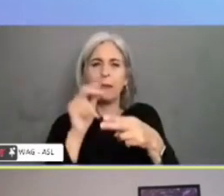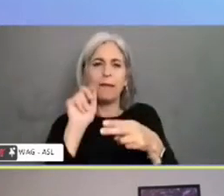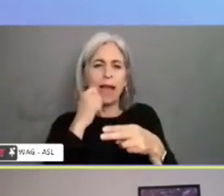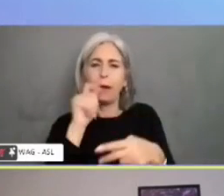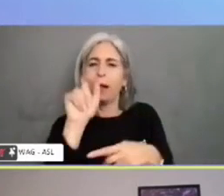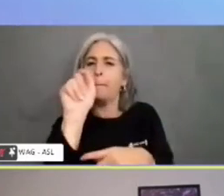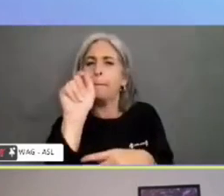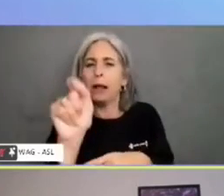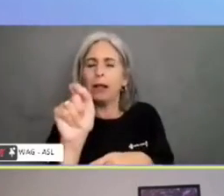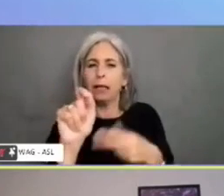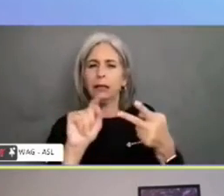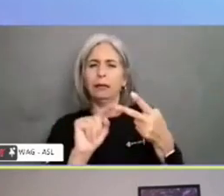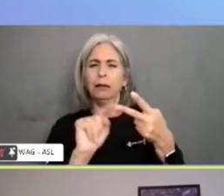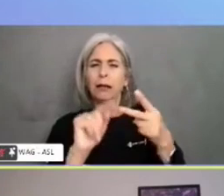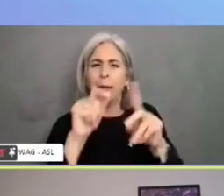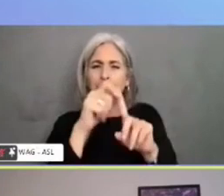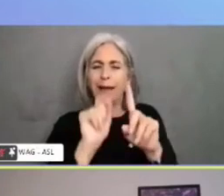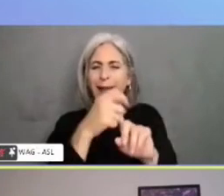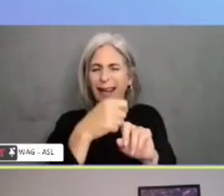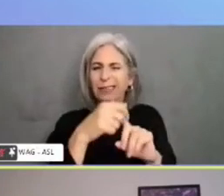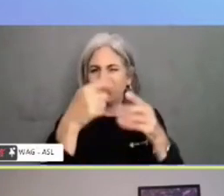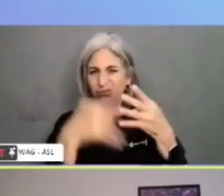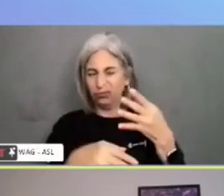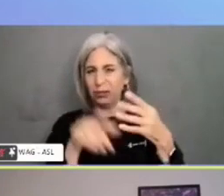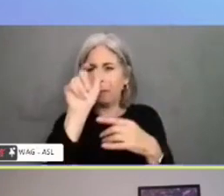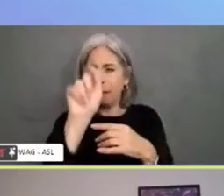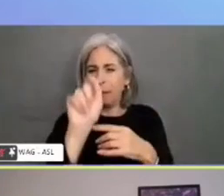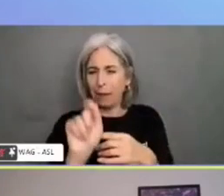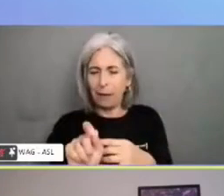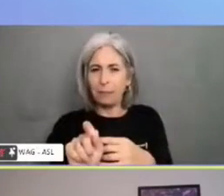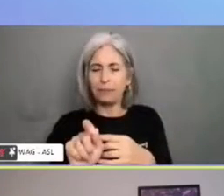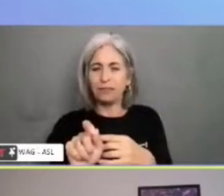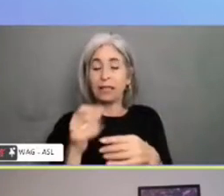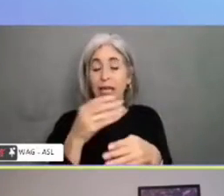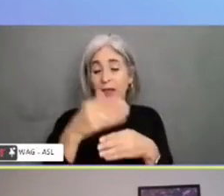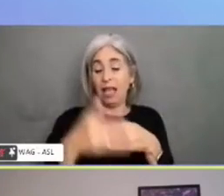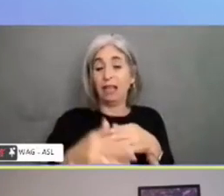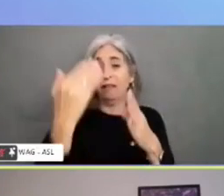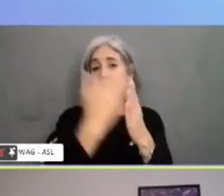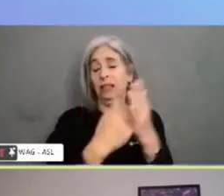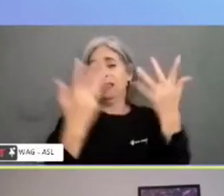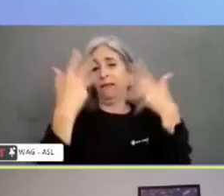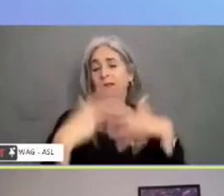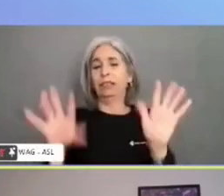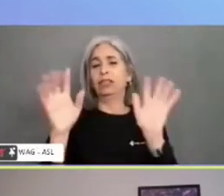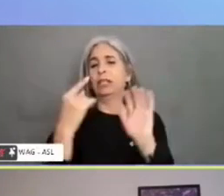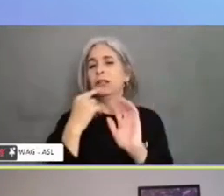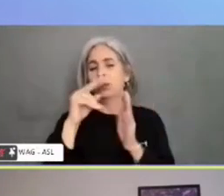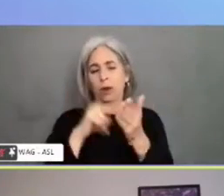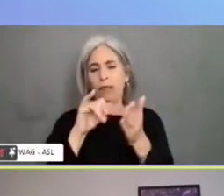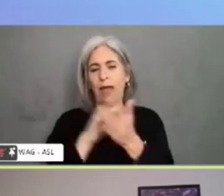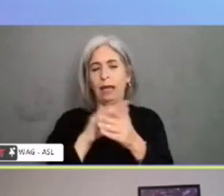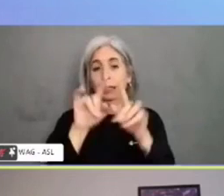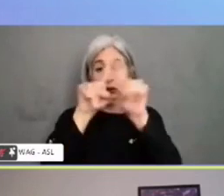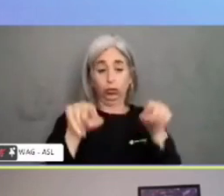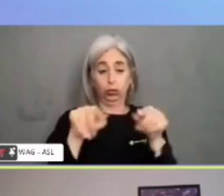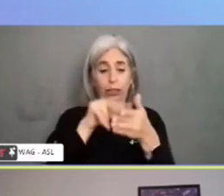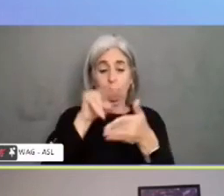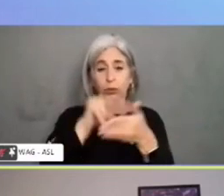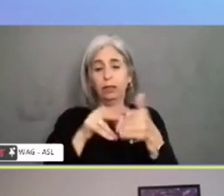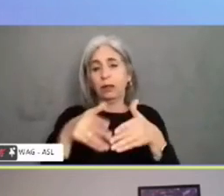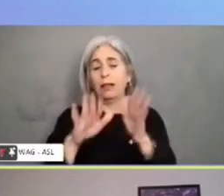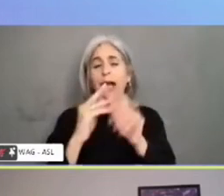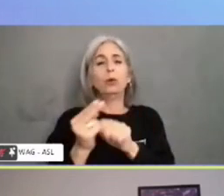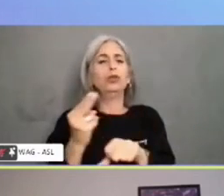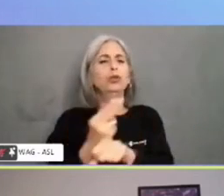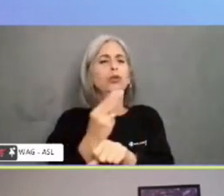placement in the list. And then at the end, it said that it was the end of the list. You're exiting the list. Screen readers can also allow users to